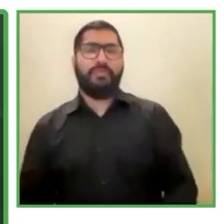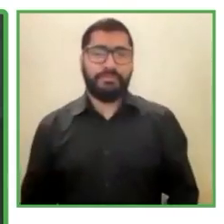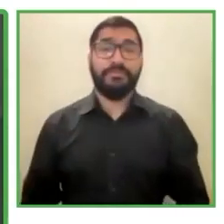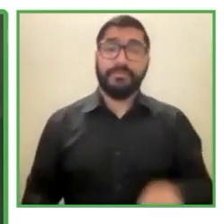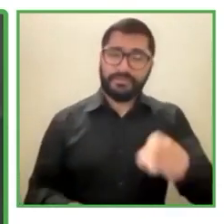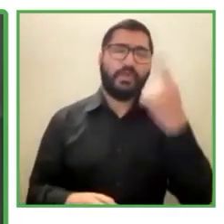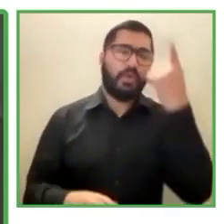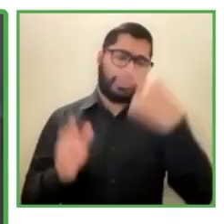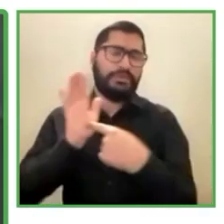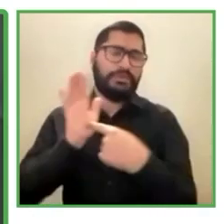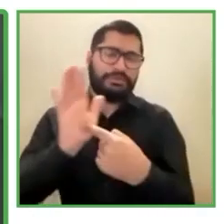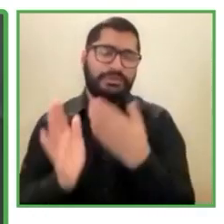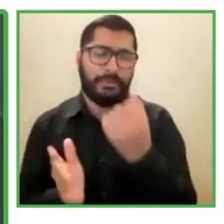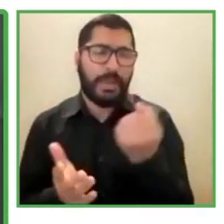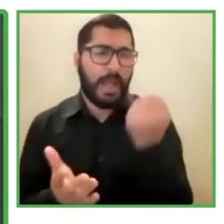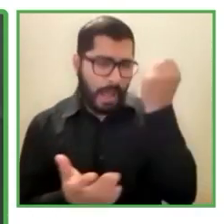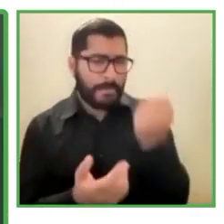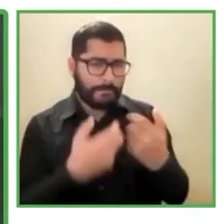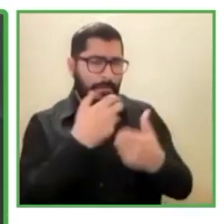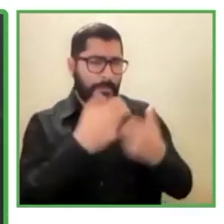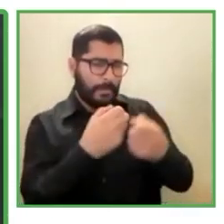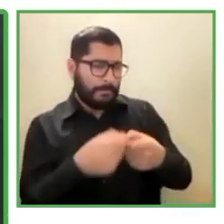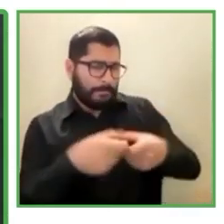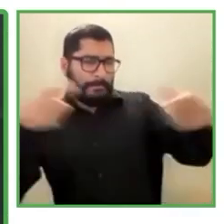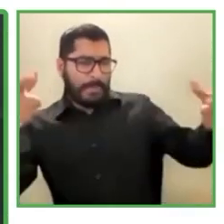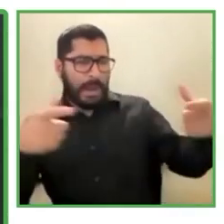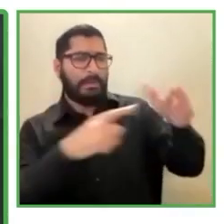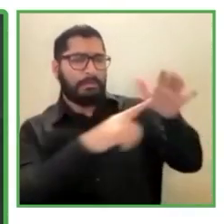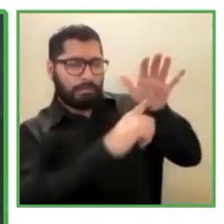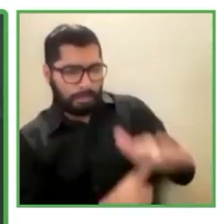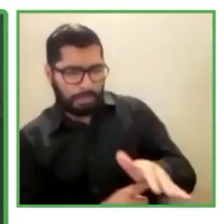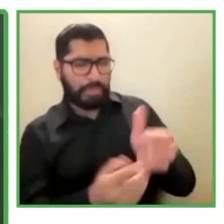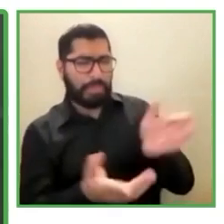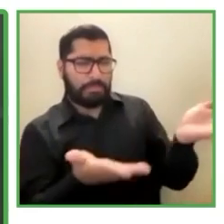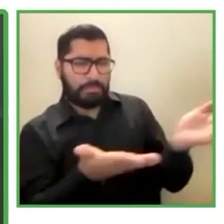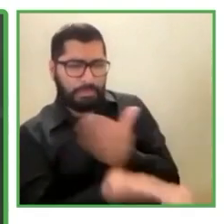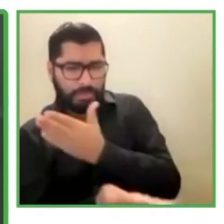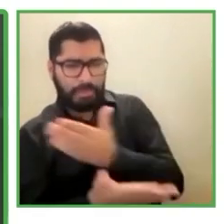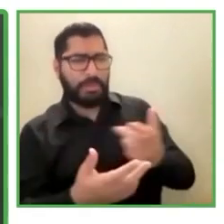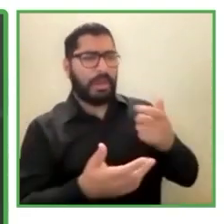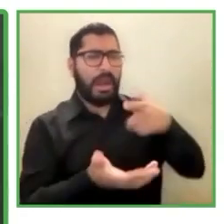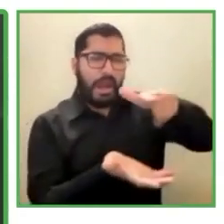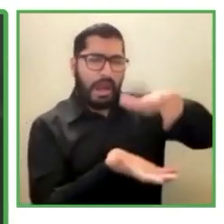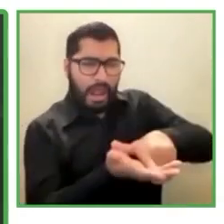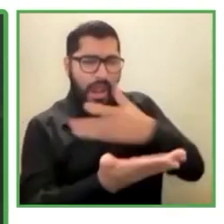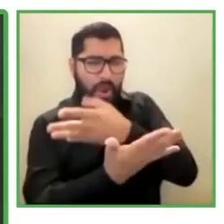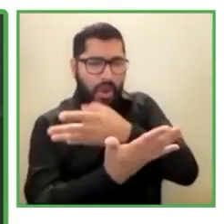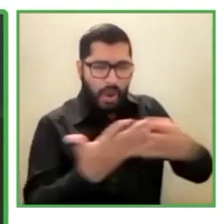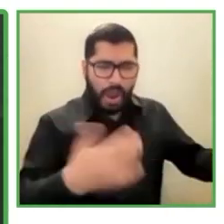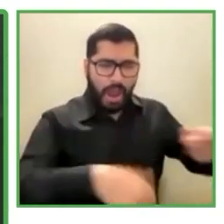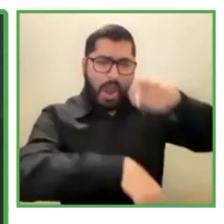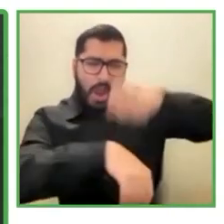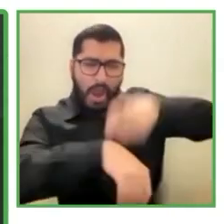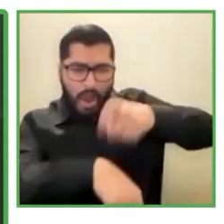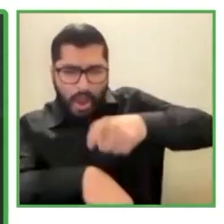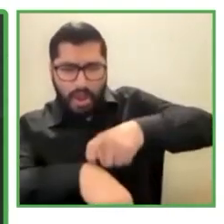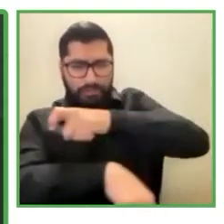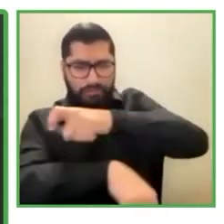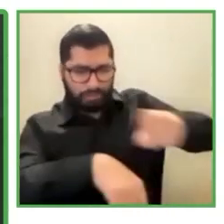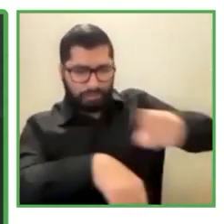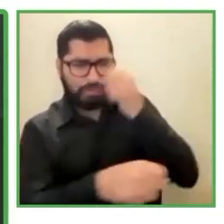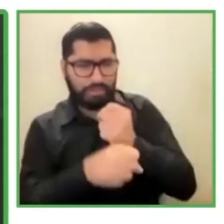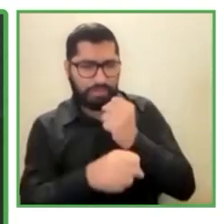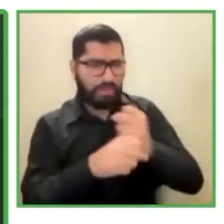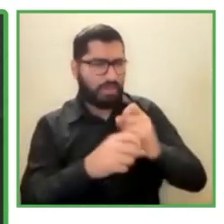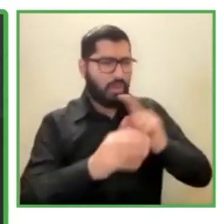ones are the ones that generate, for example, create social discrimination, language barriers, the inflexible barriers, the